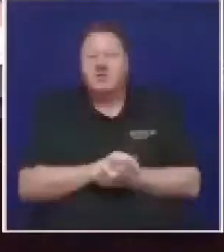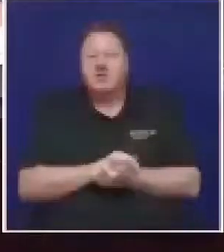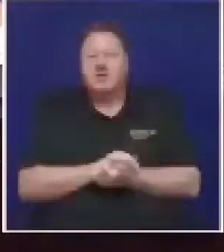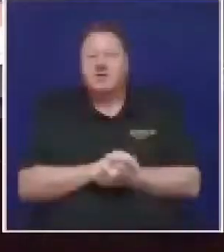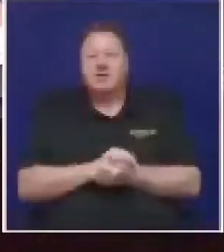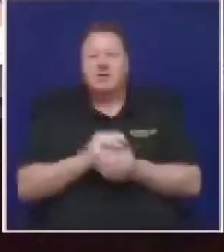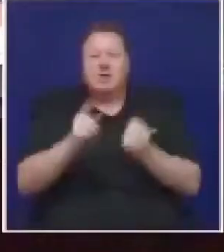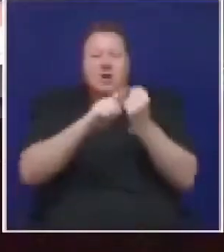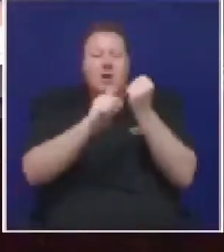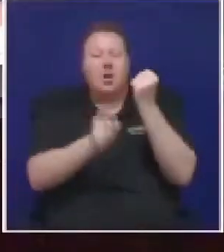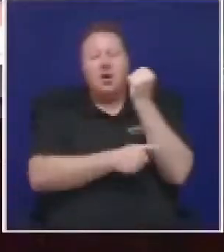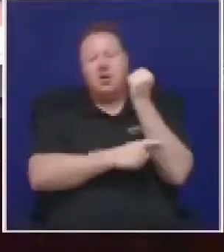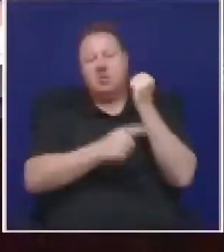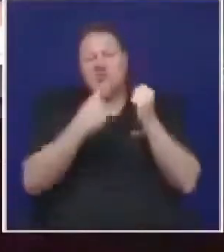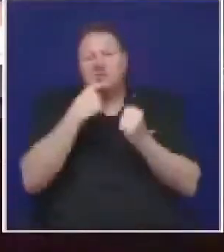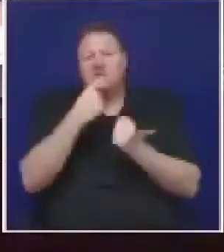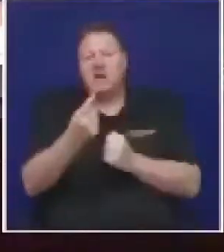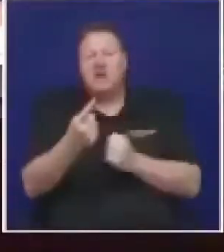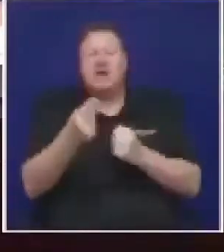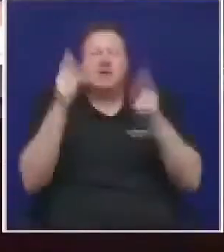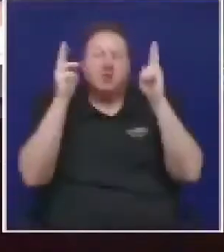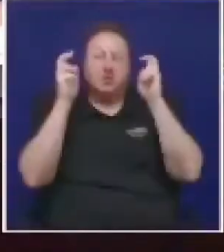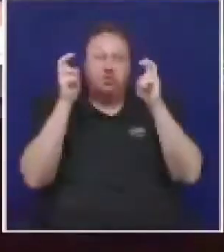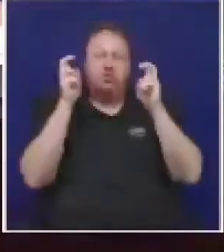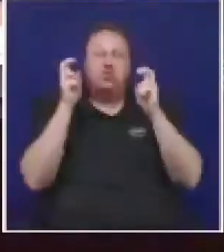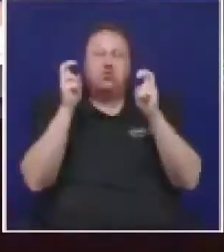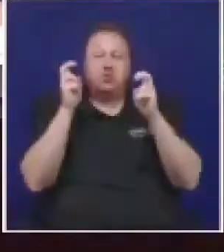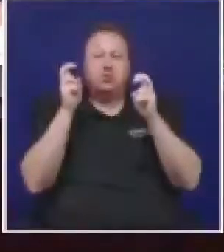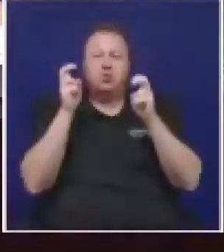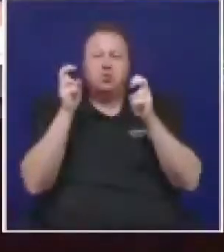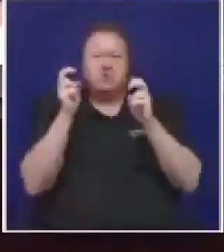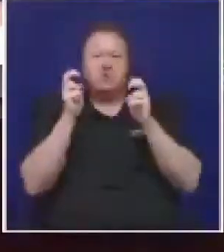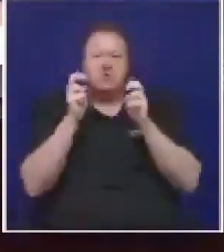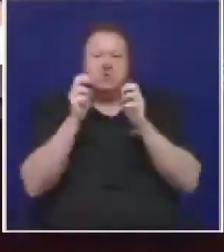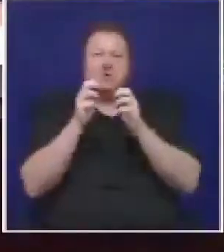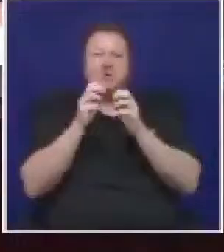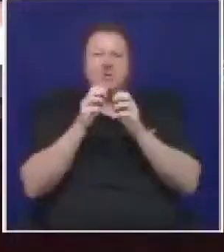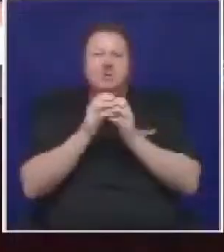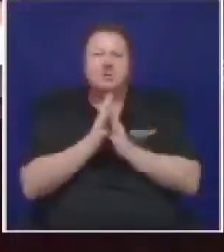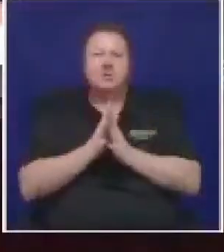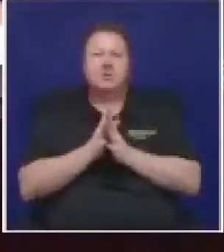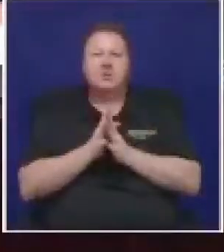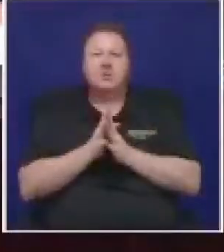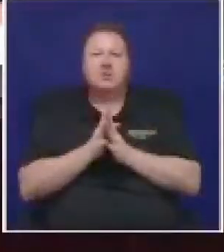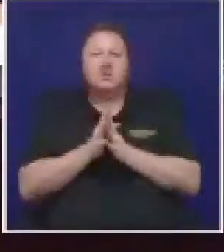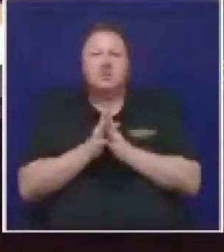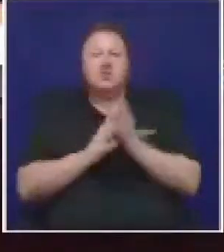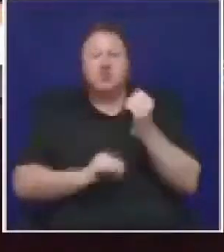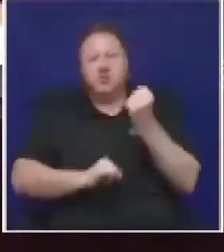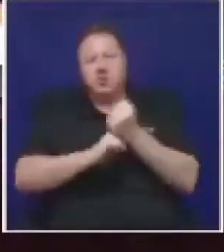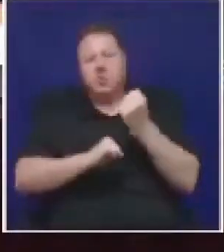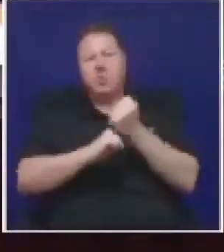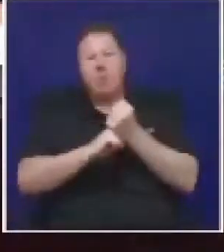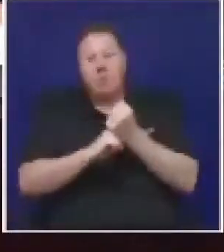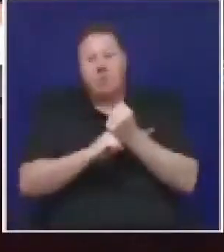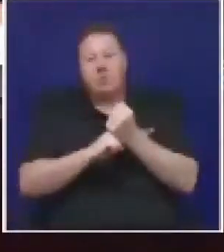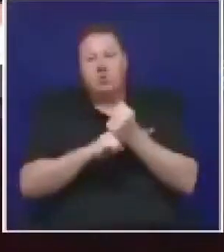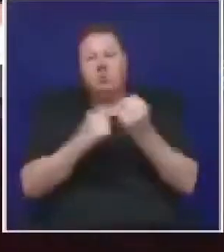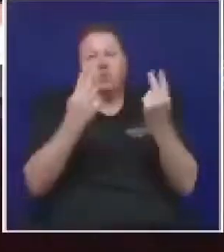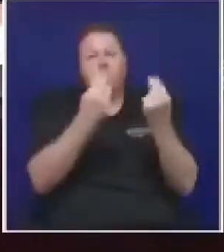thing maybe to say on the issue raised, Honorable Khadeb, is that it's support for emerging